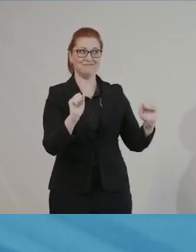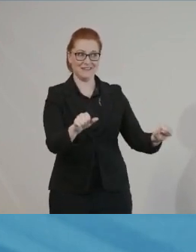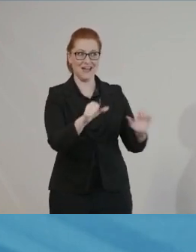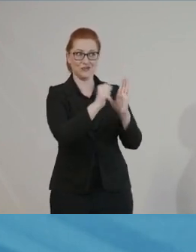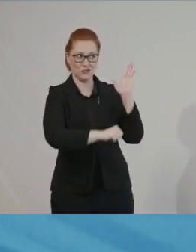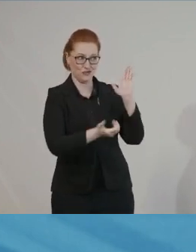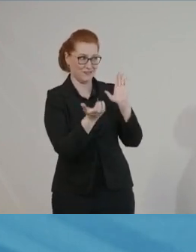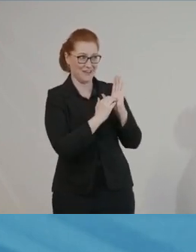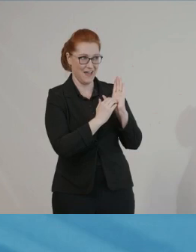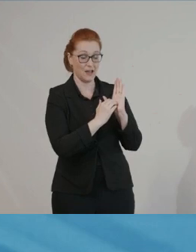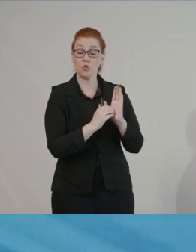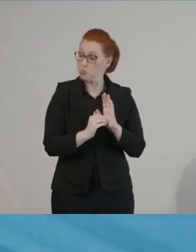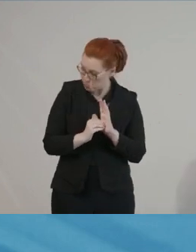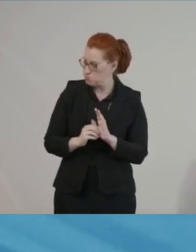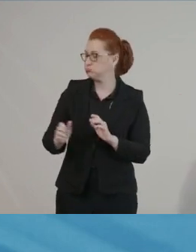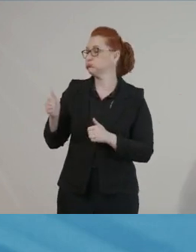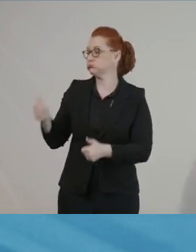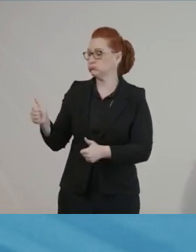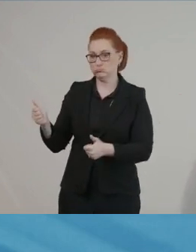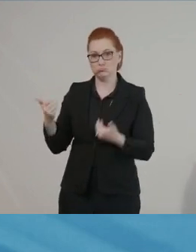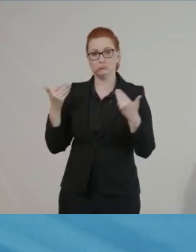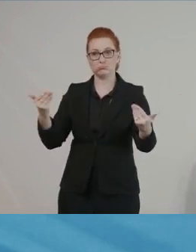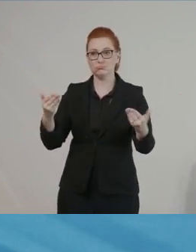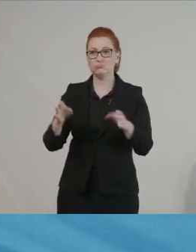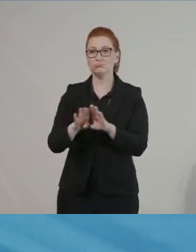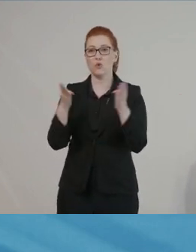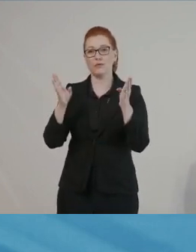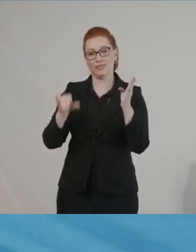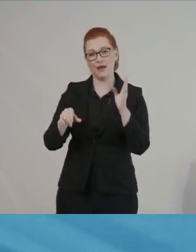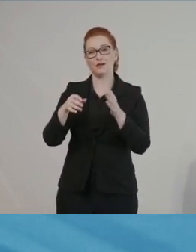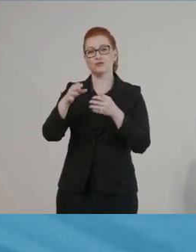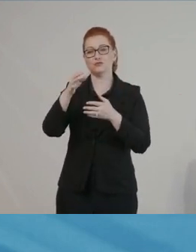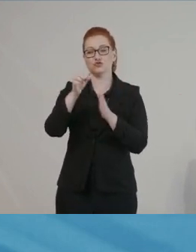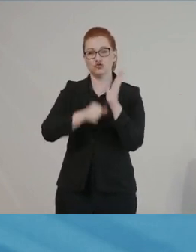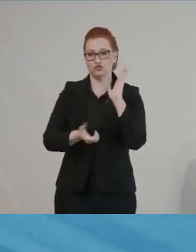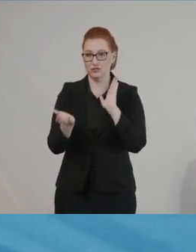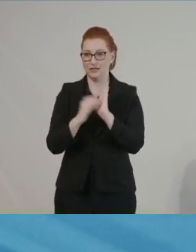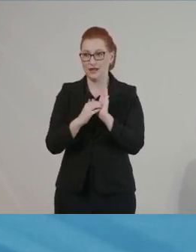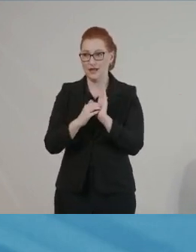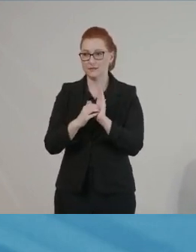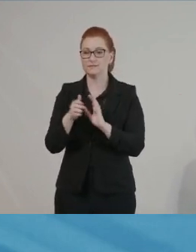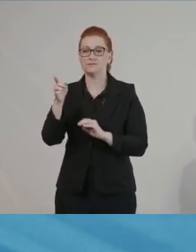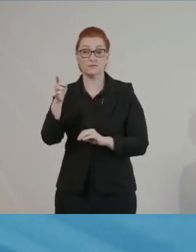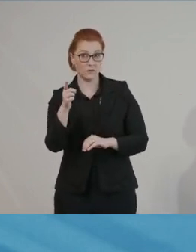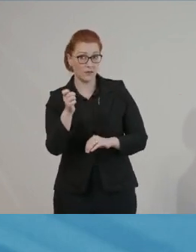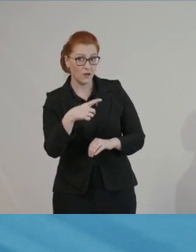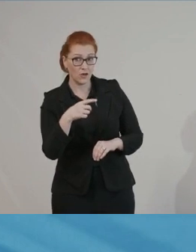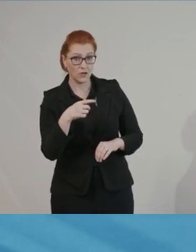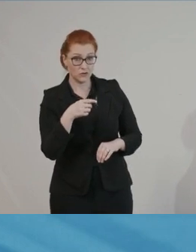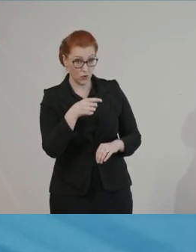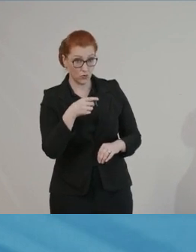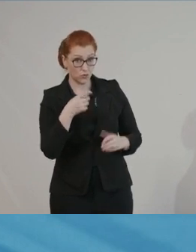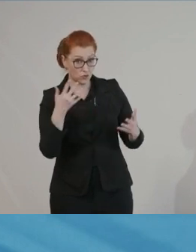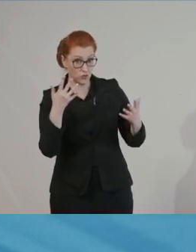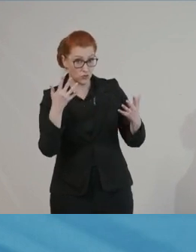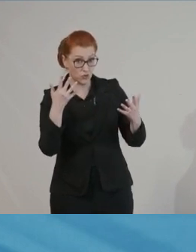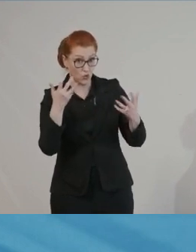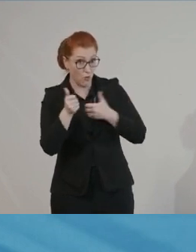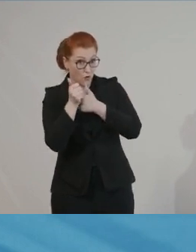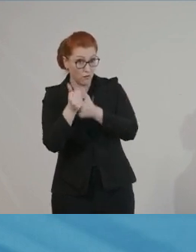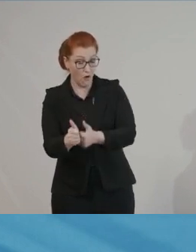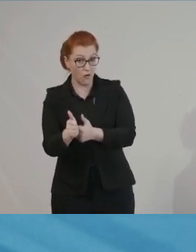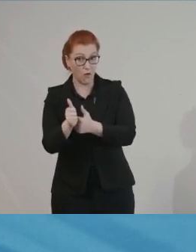want to see the state reach those numbers, those criteria that are laid out before you relax the order? I'm going to look at the state